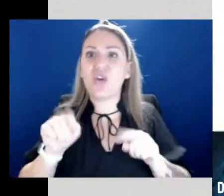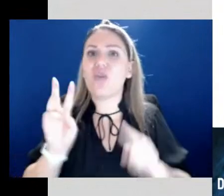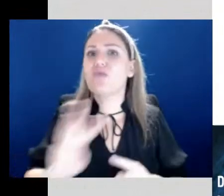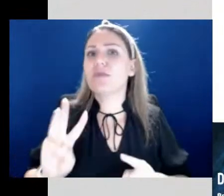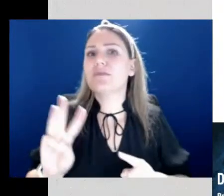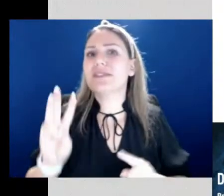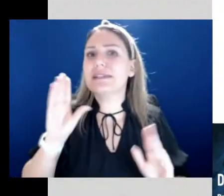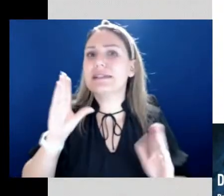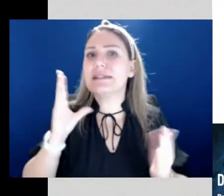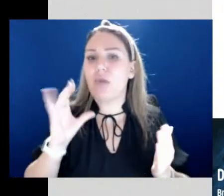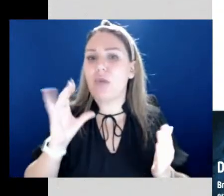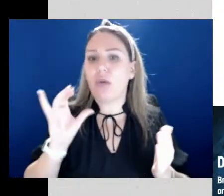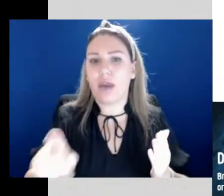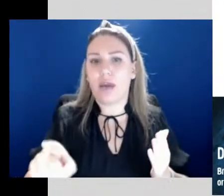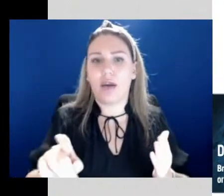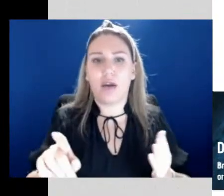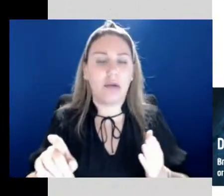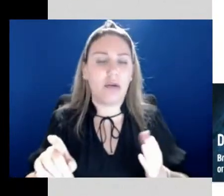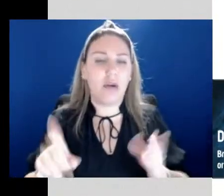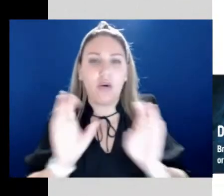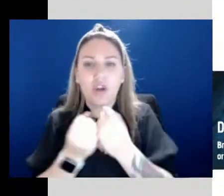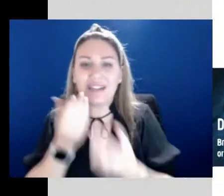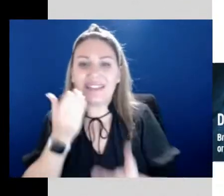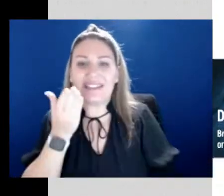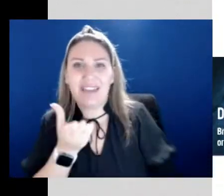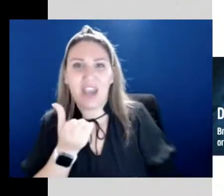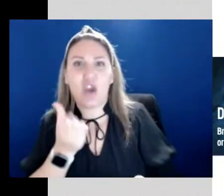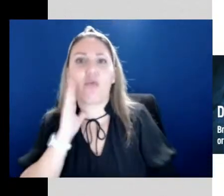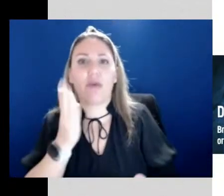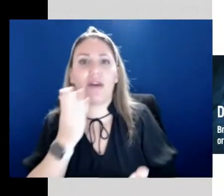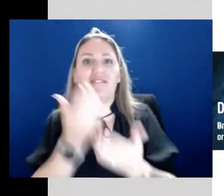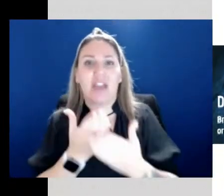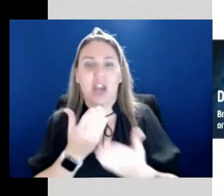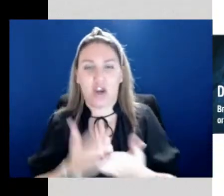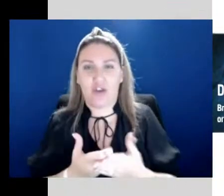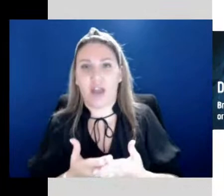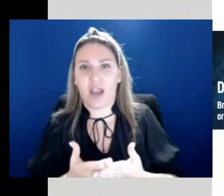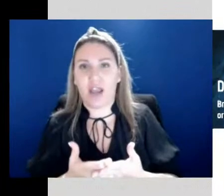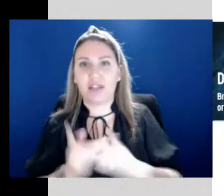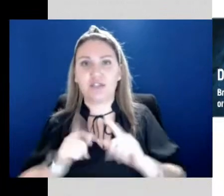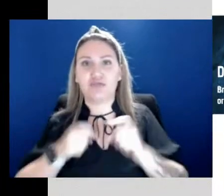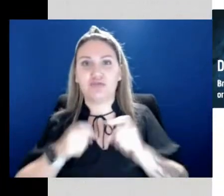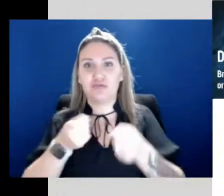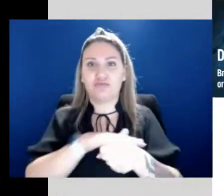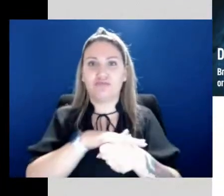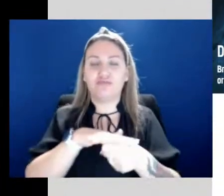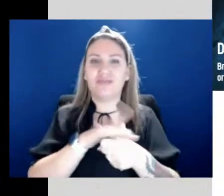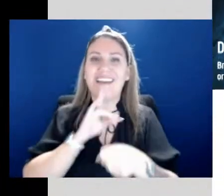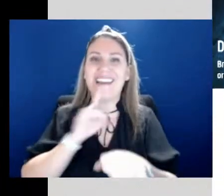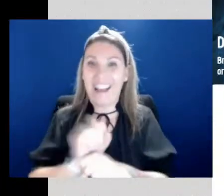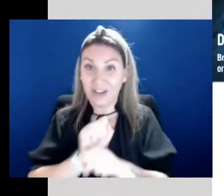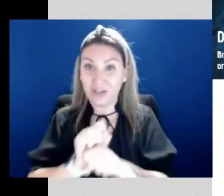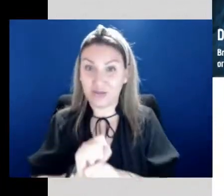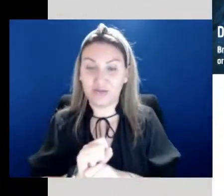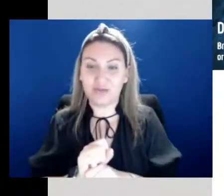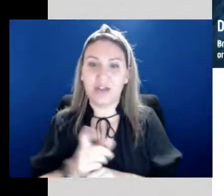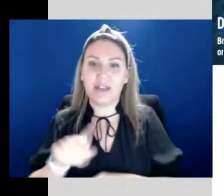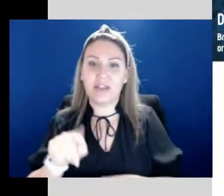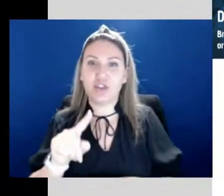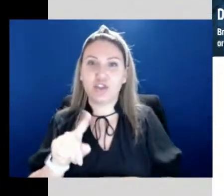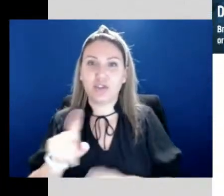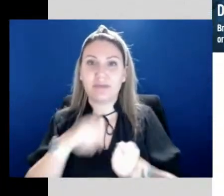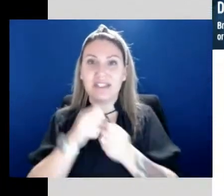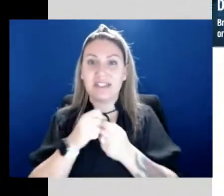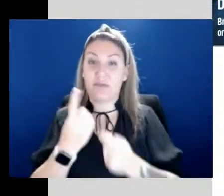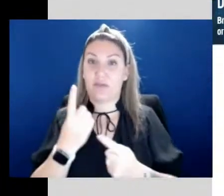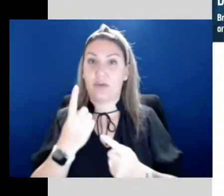this. These organizations are there to verify that the donation sites are valid. And there are very specific ones now